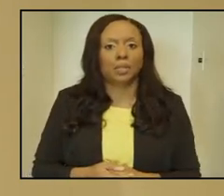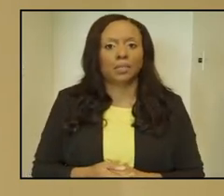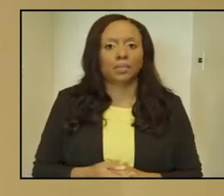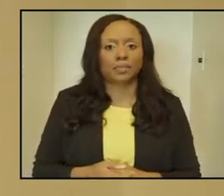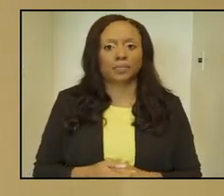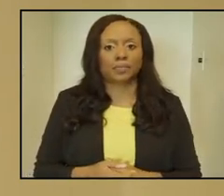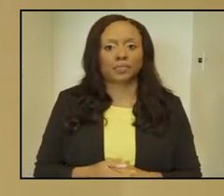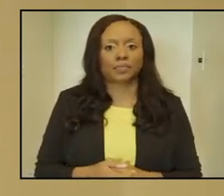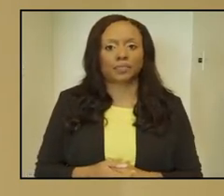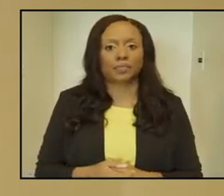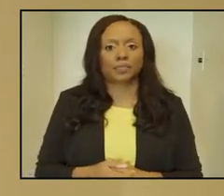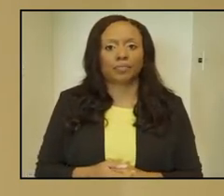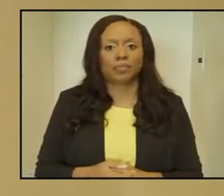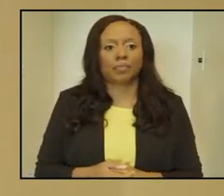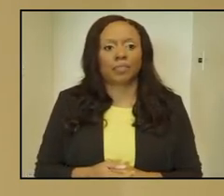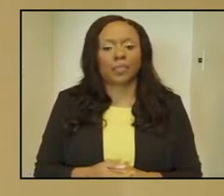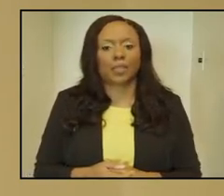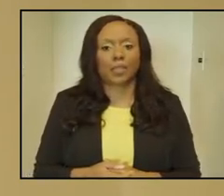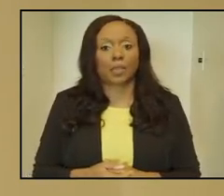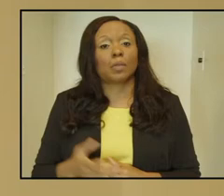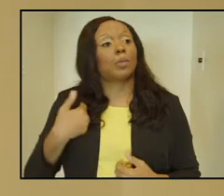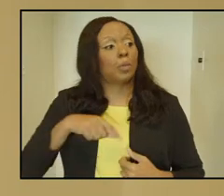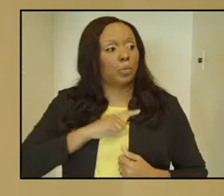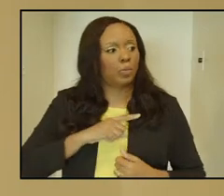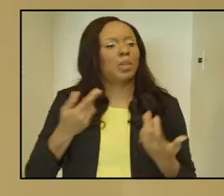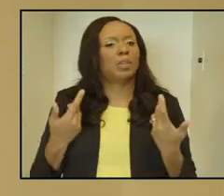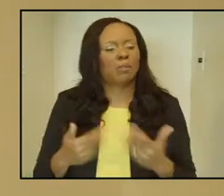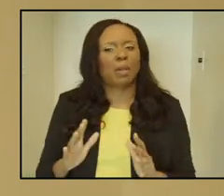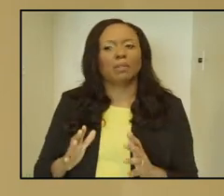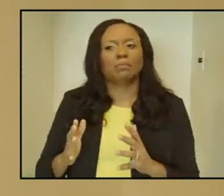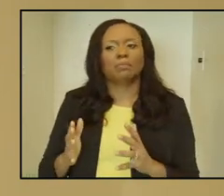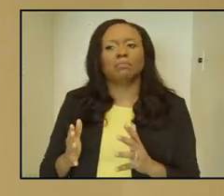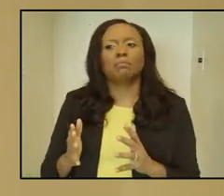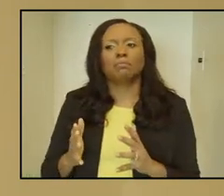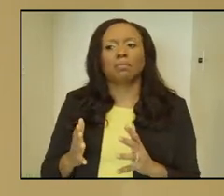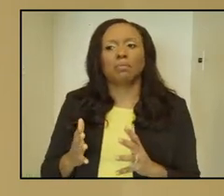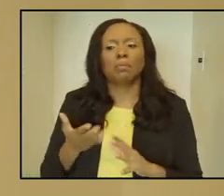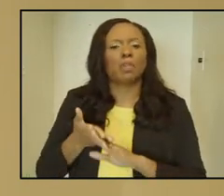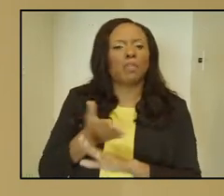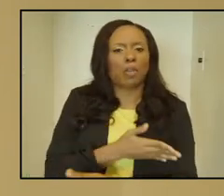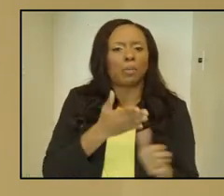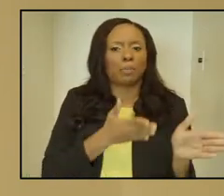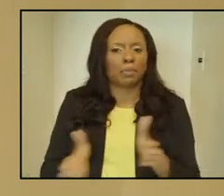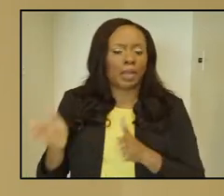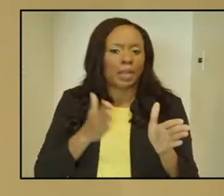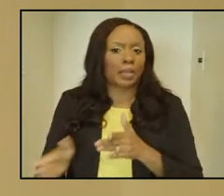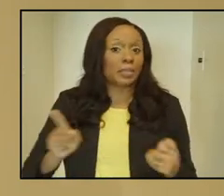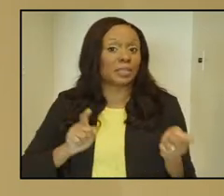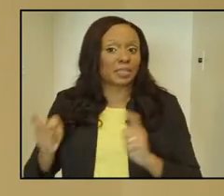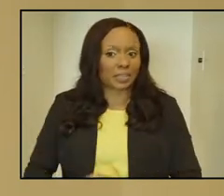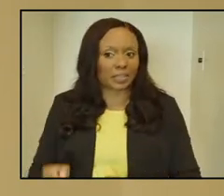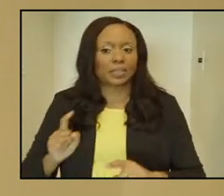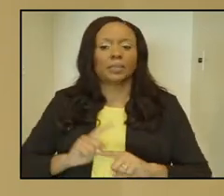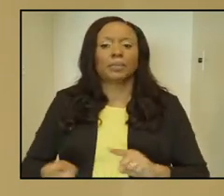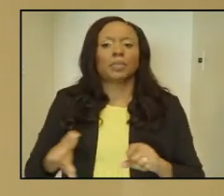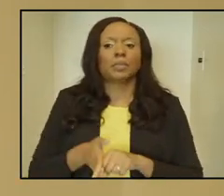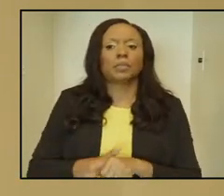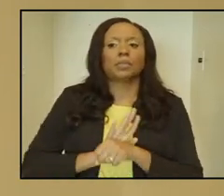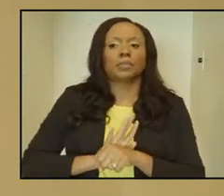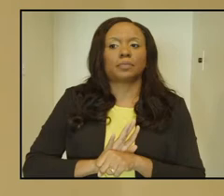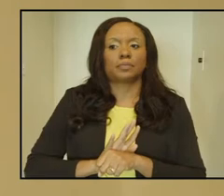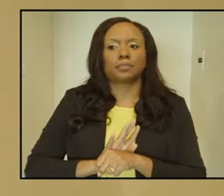not the reason for this change, has provided some impetus. It has released a whirlwind of